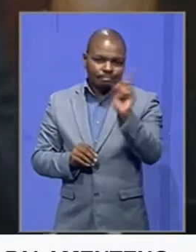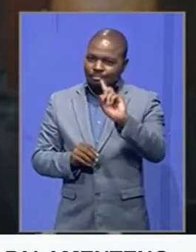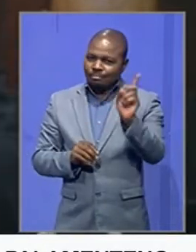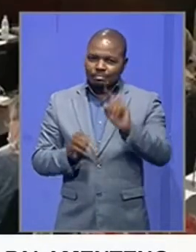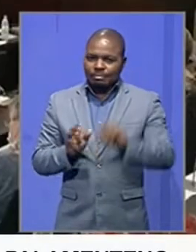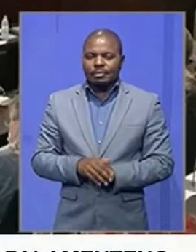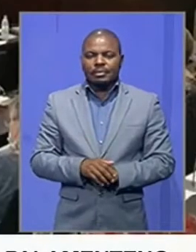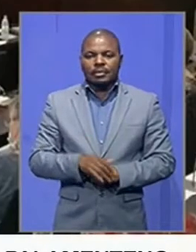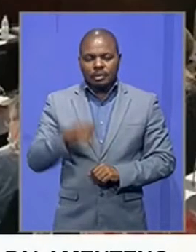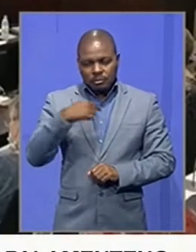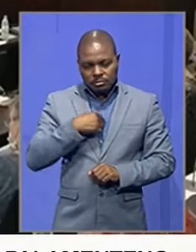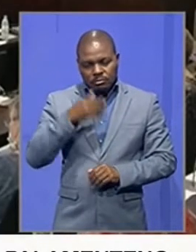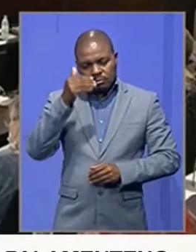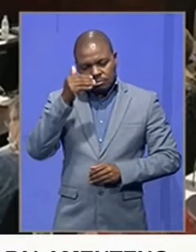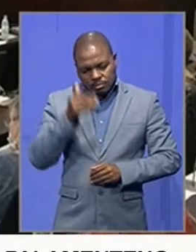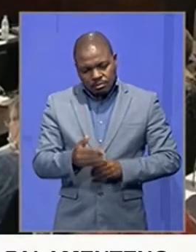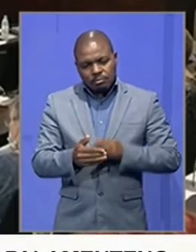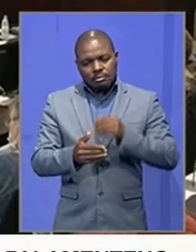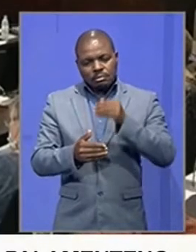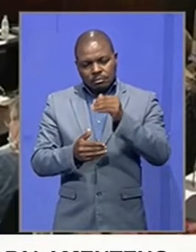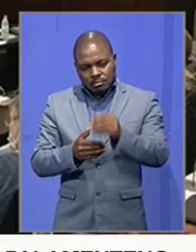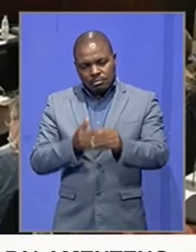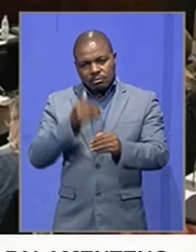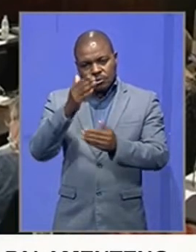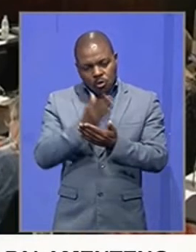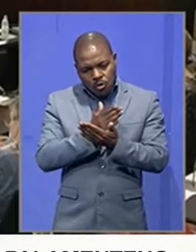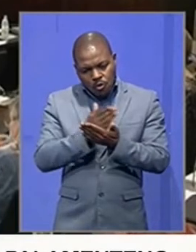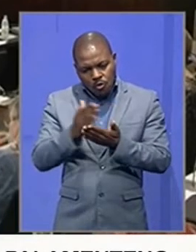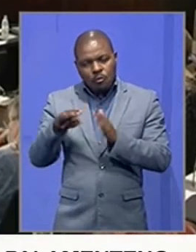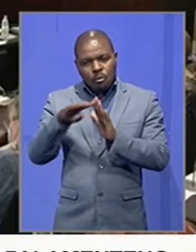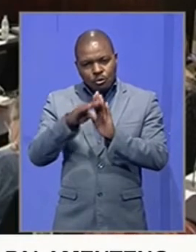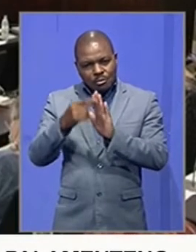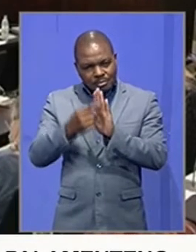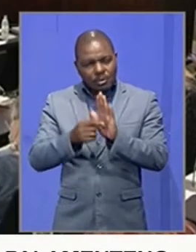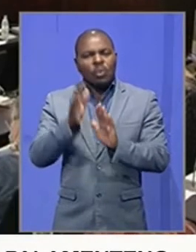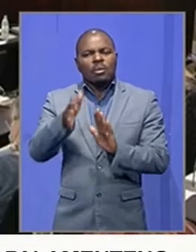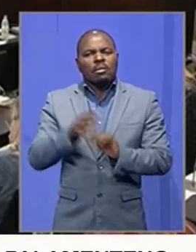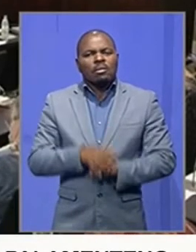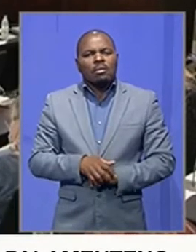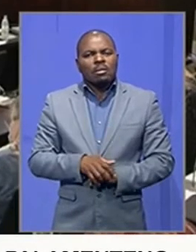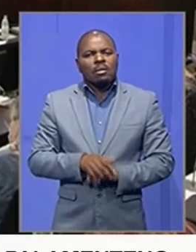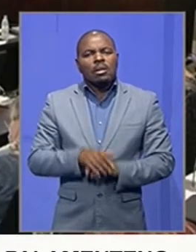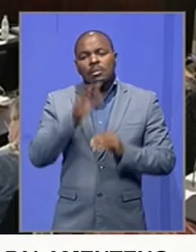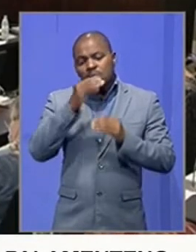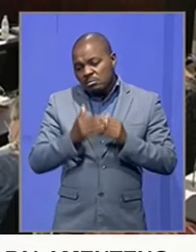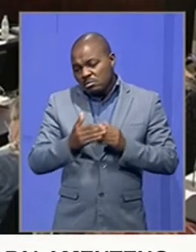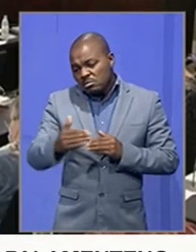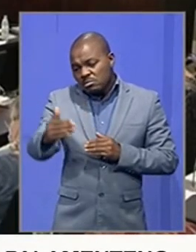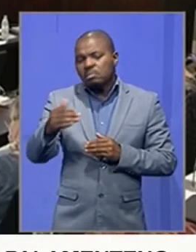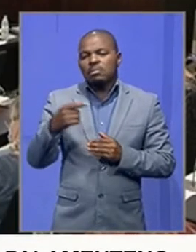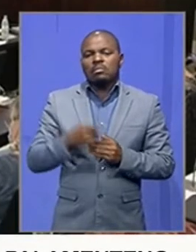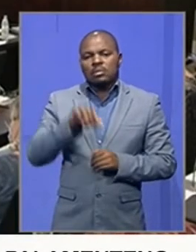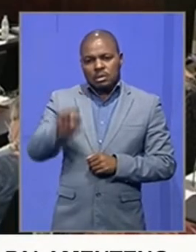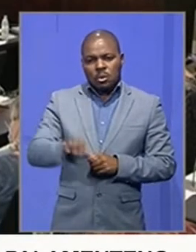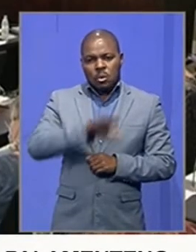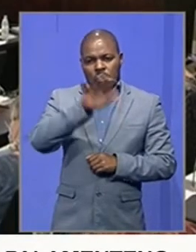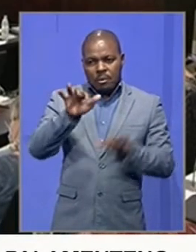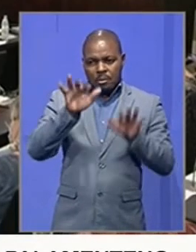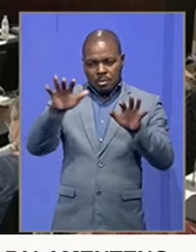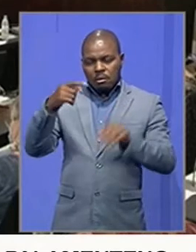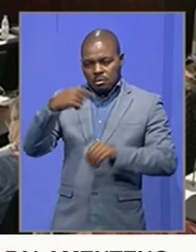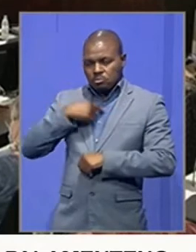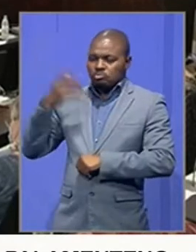am going to be orderly. I'm going to be orderly, and in days I'm going to address the nation